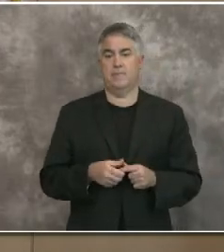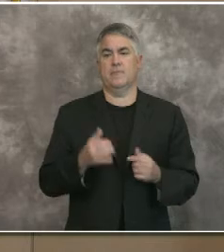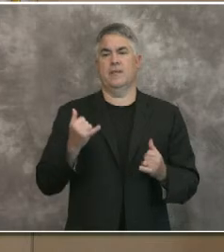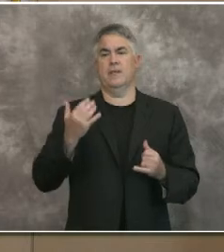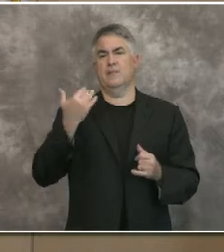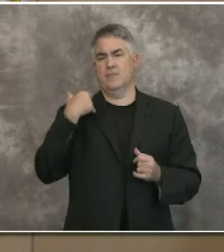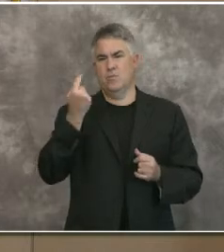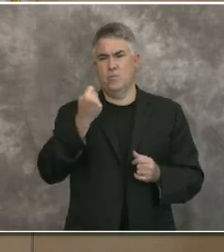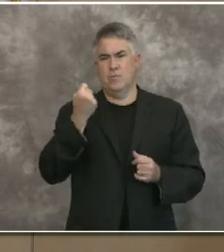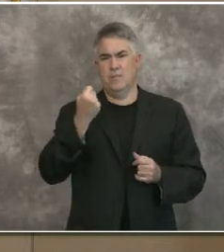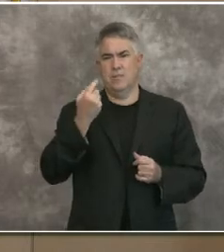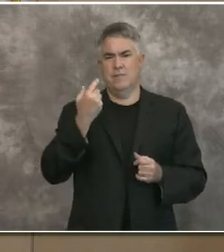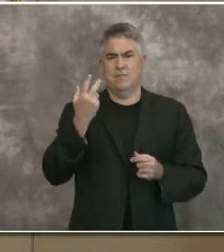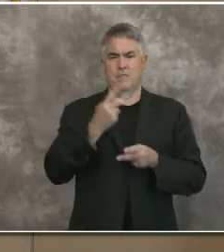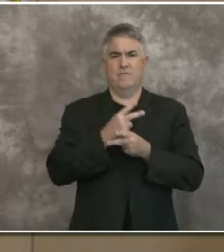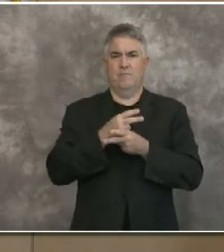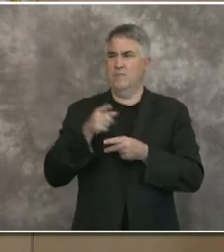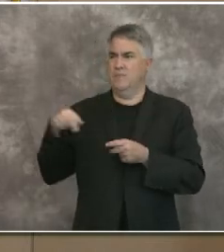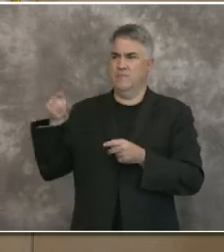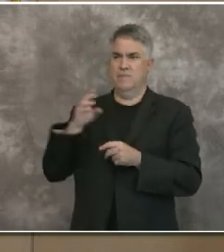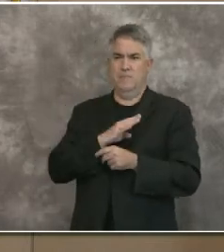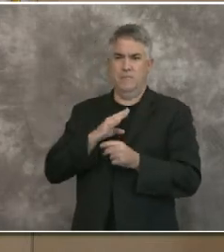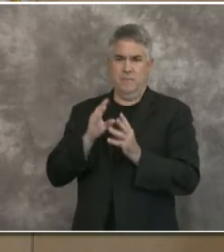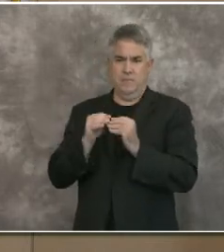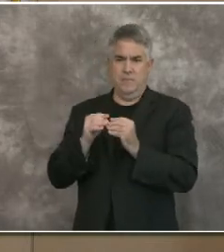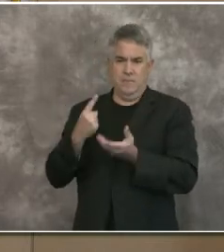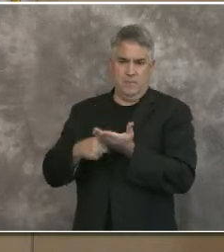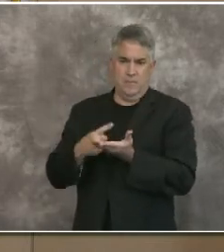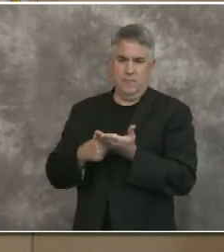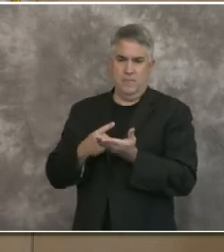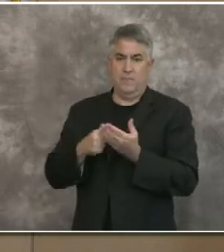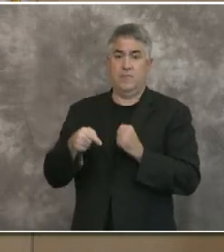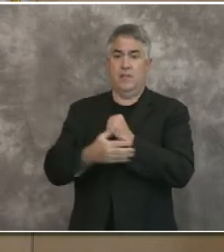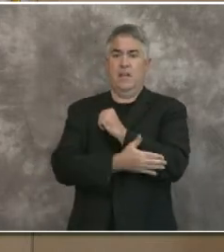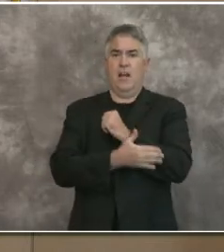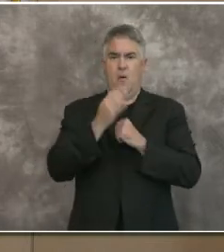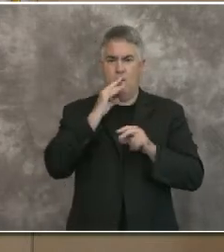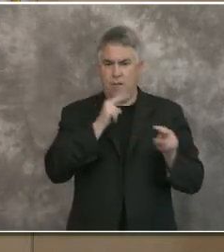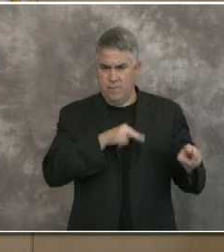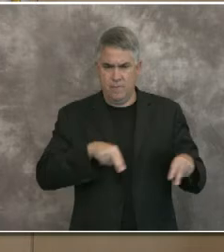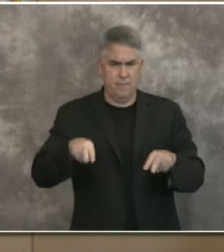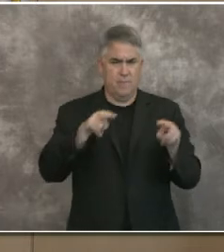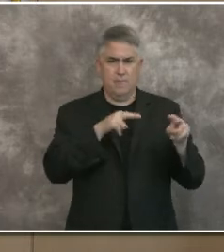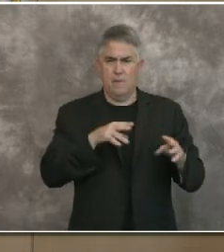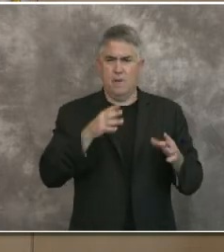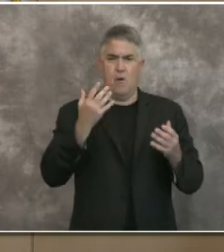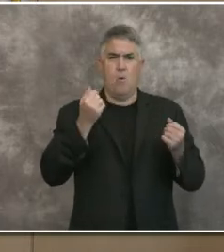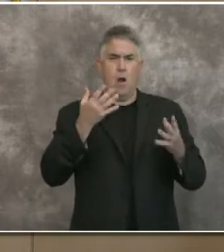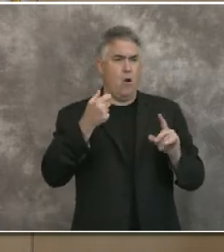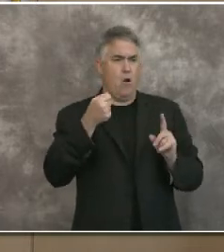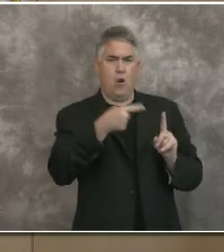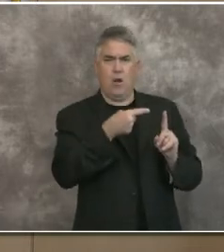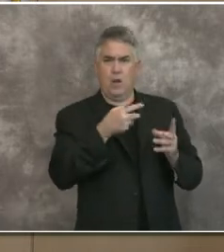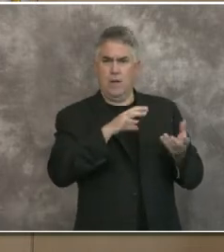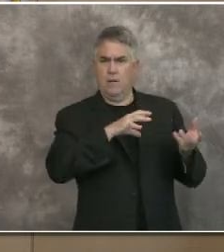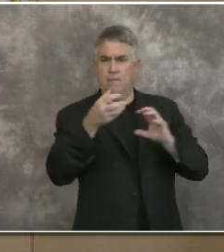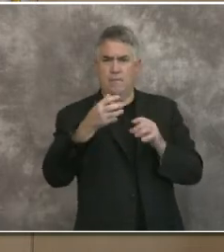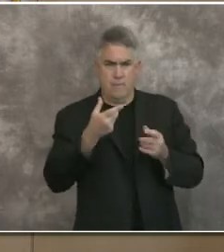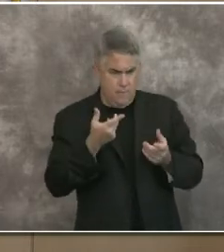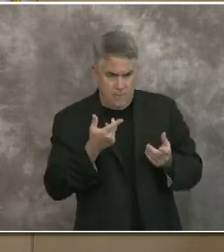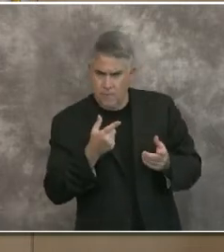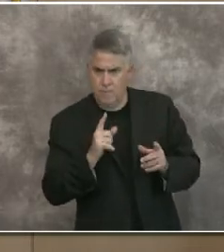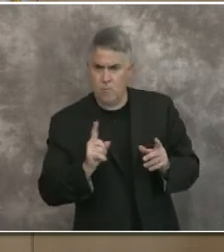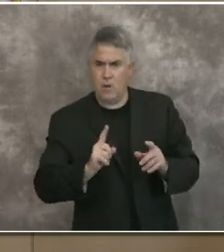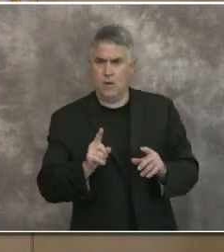the county now is continuing to monitor triggers for modifying the health office's orders